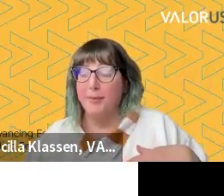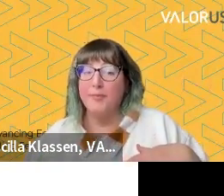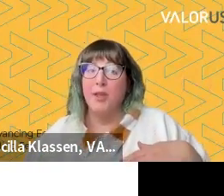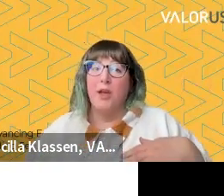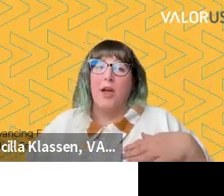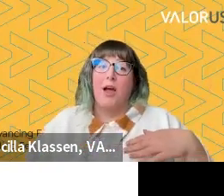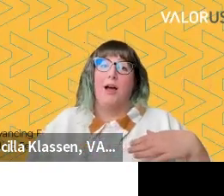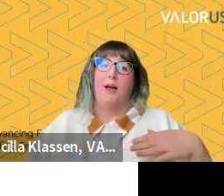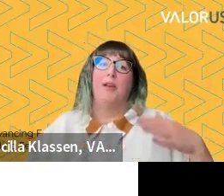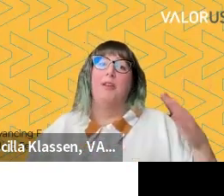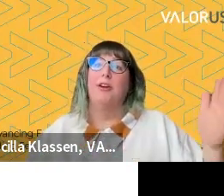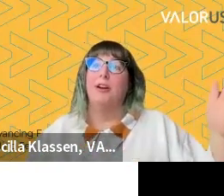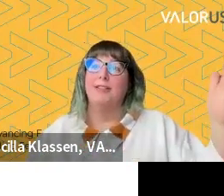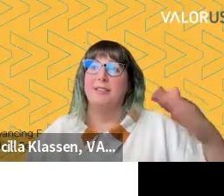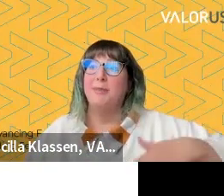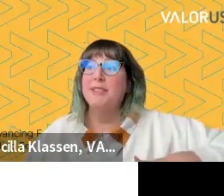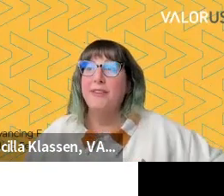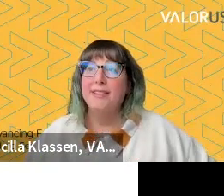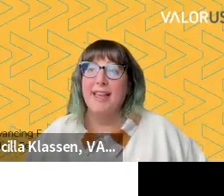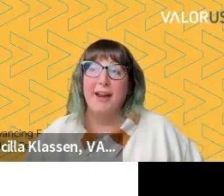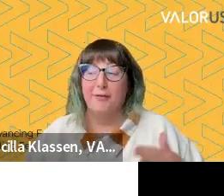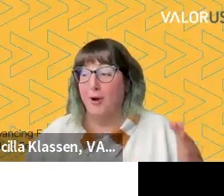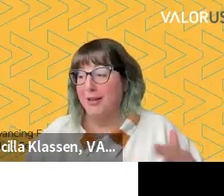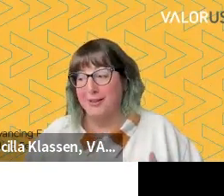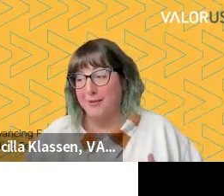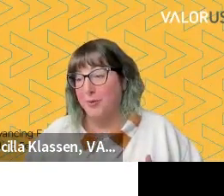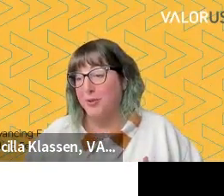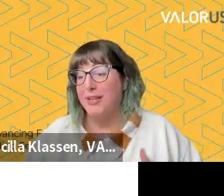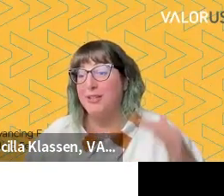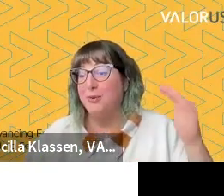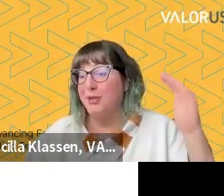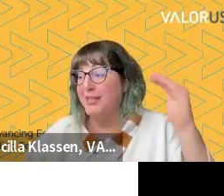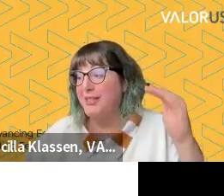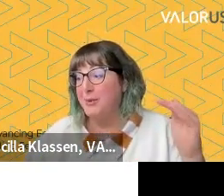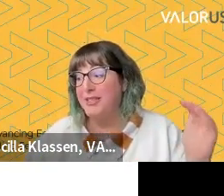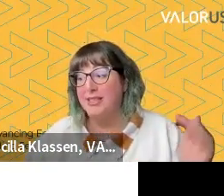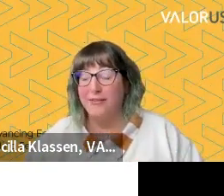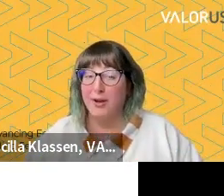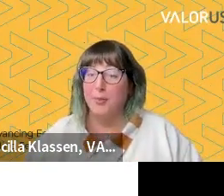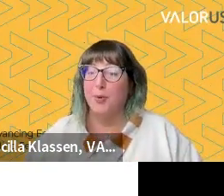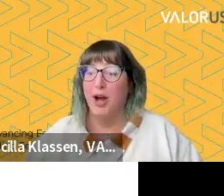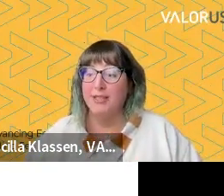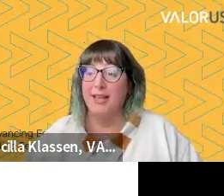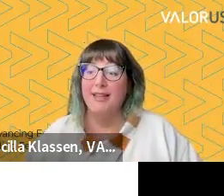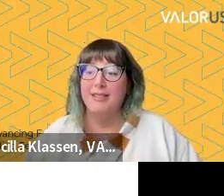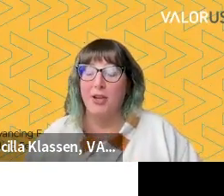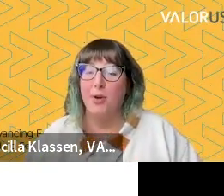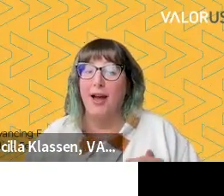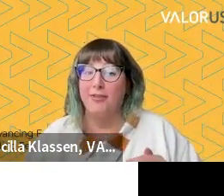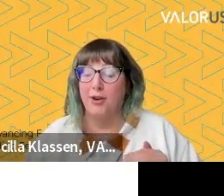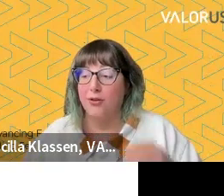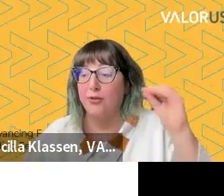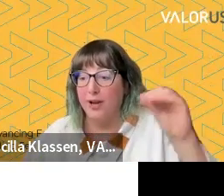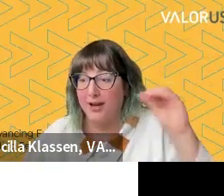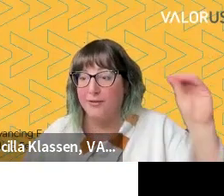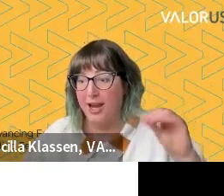Women grant. There is a specific set of grant deliverables. It's really a specific process that you